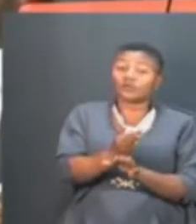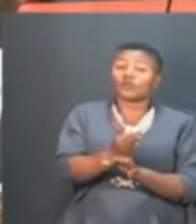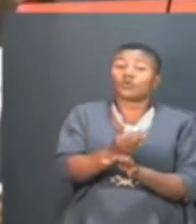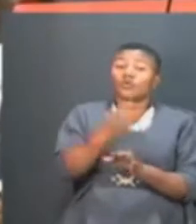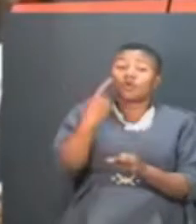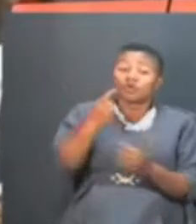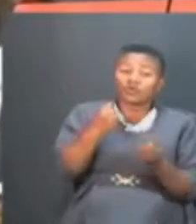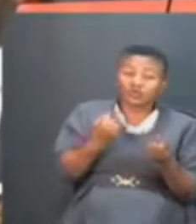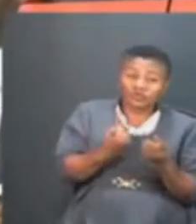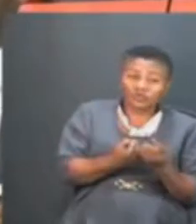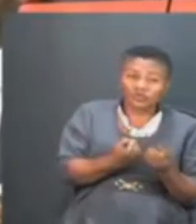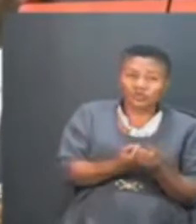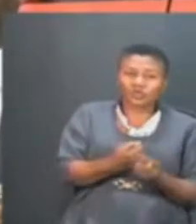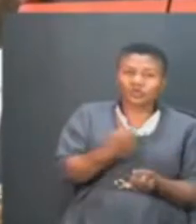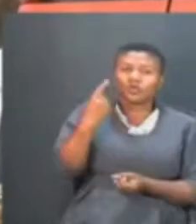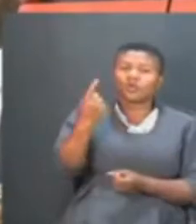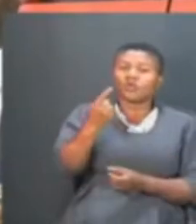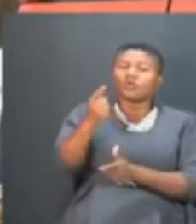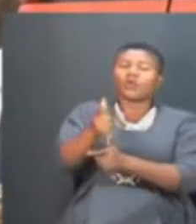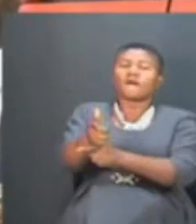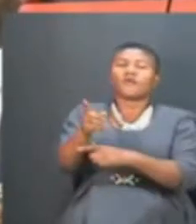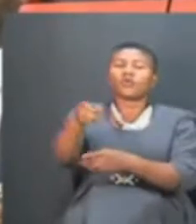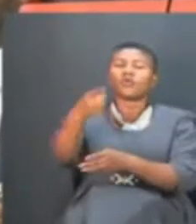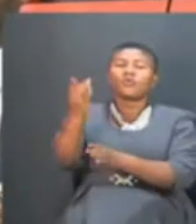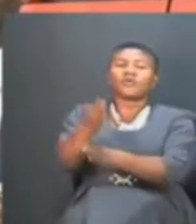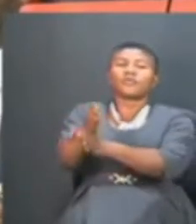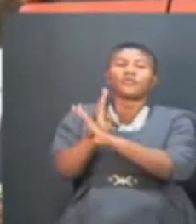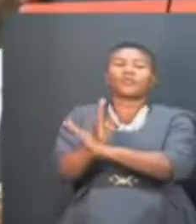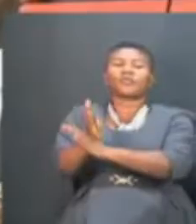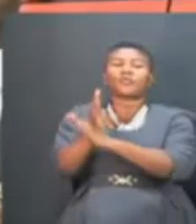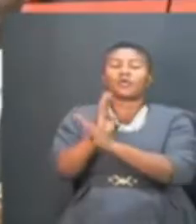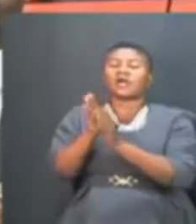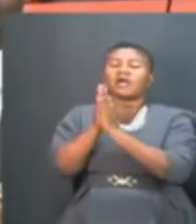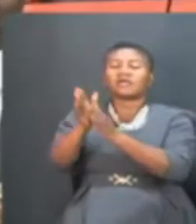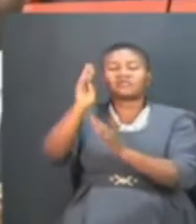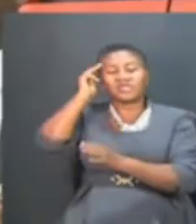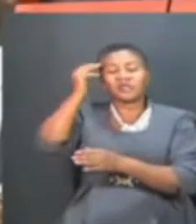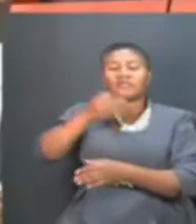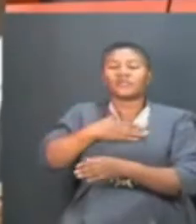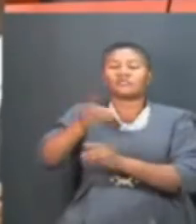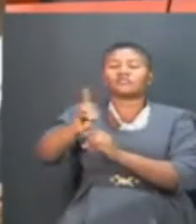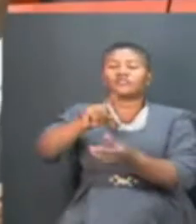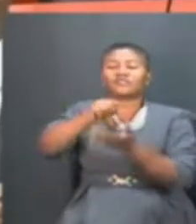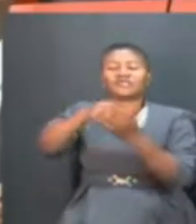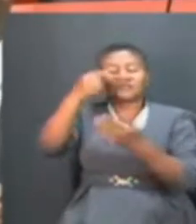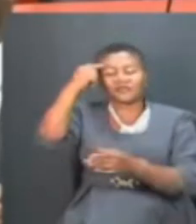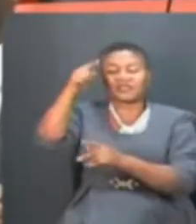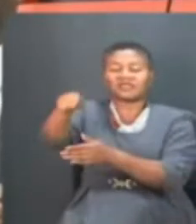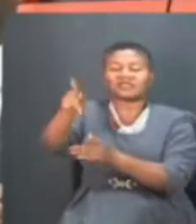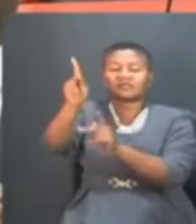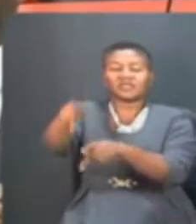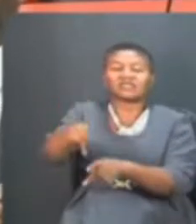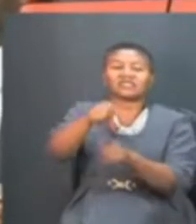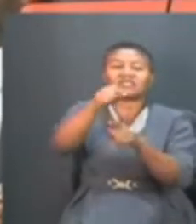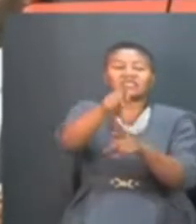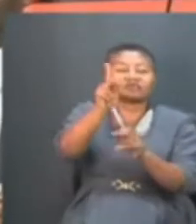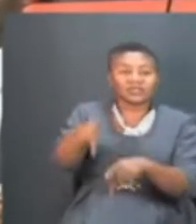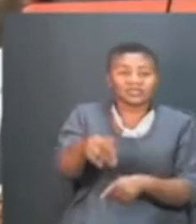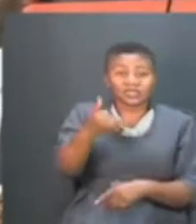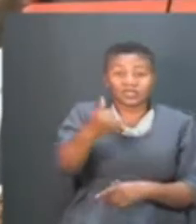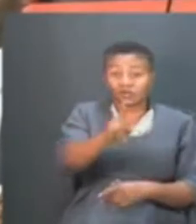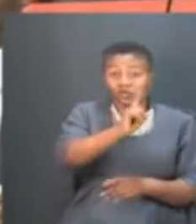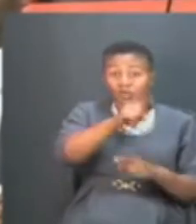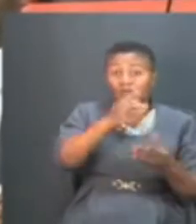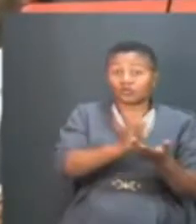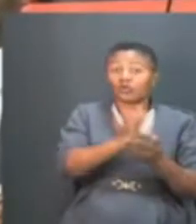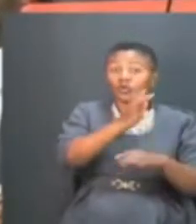take some lay papers on behalf of other ministers. Are they not cabinet ministers? And then you are even coming to talk about cocoa. When we know